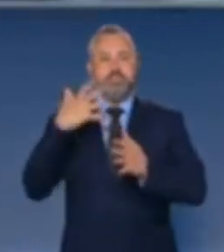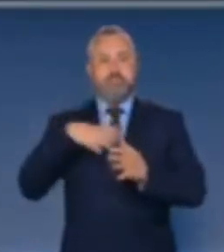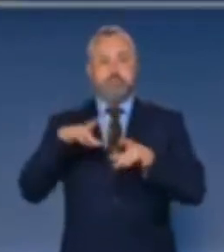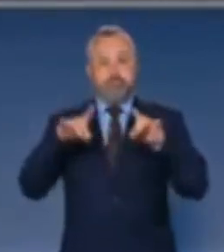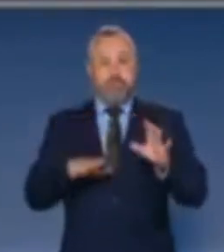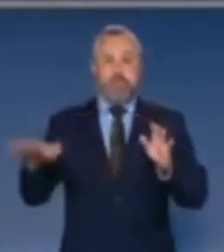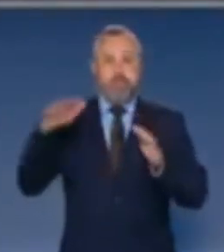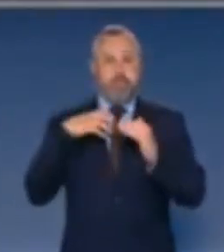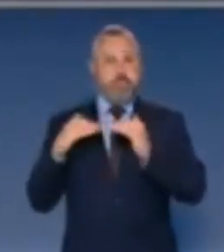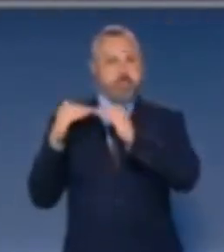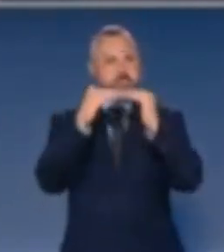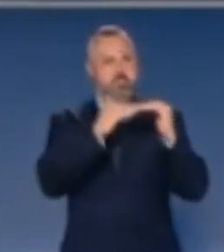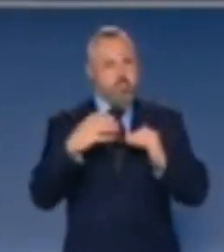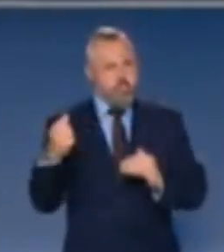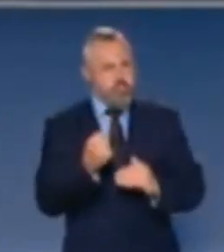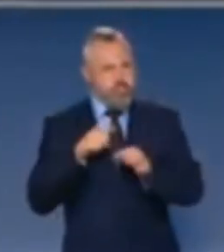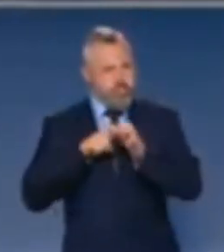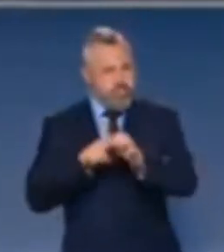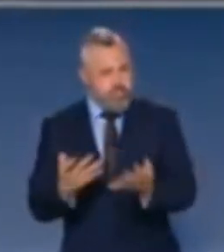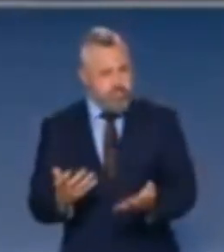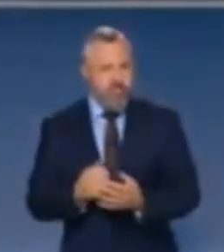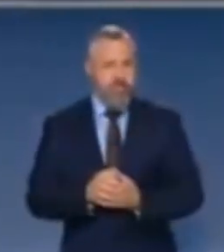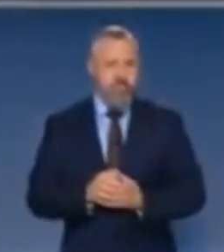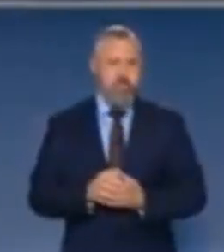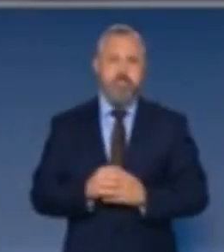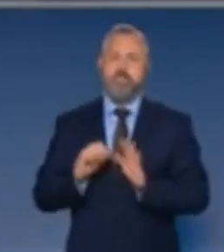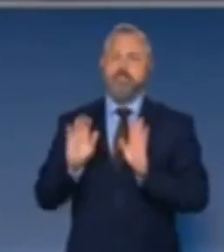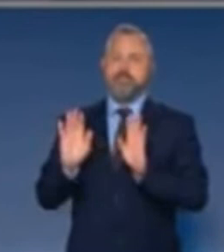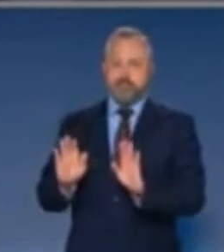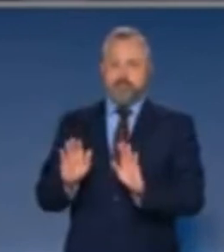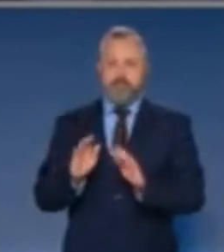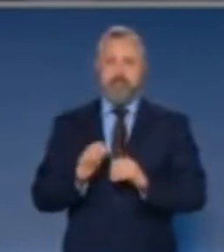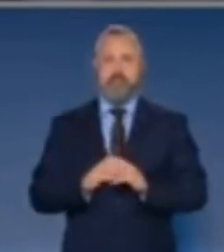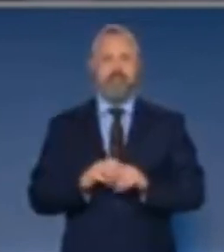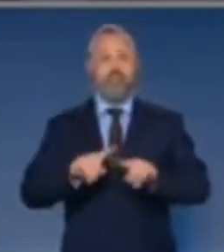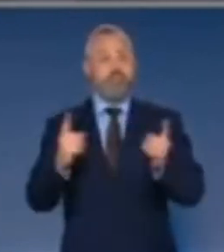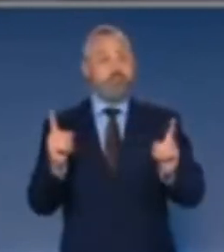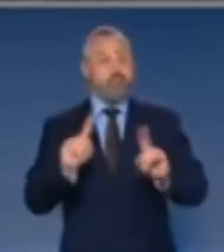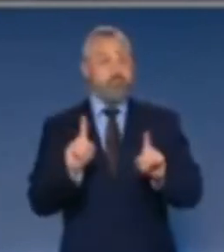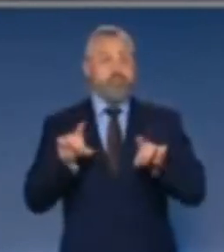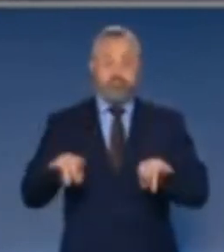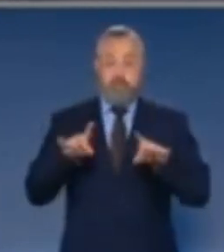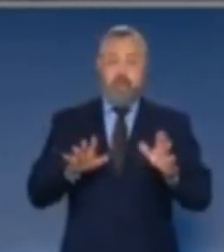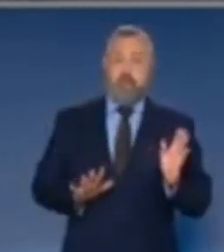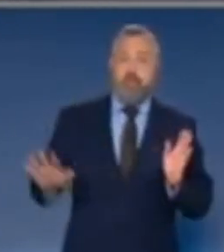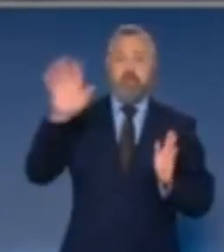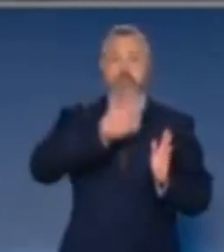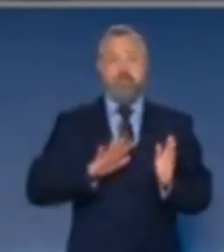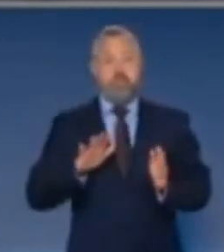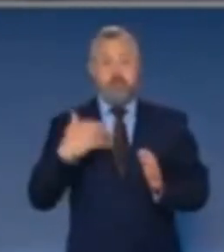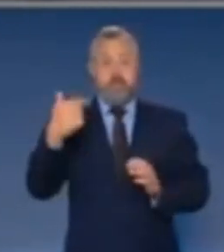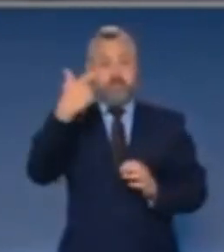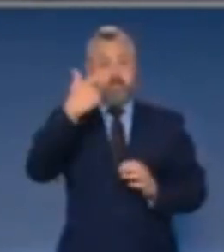draw a distinction here between what is occurring nationally, over 17,500